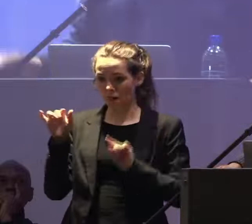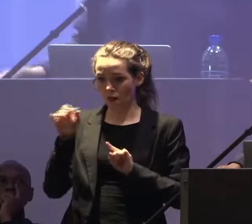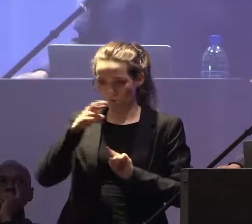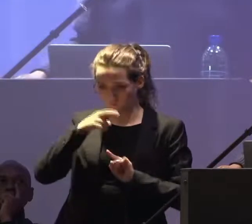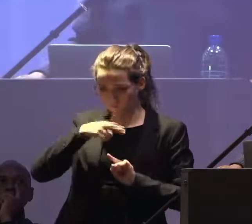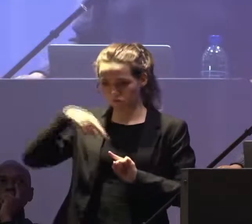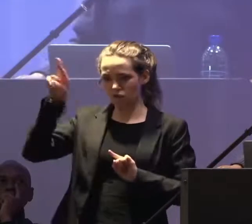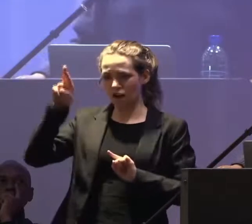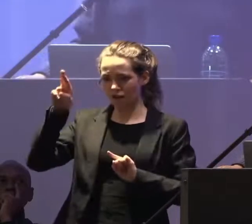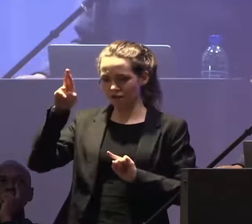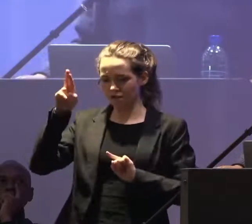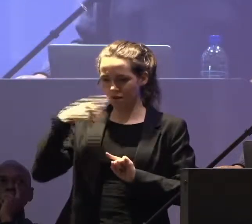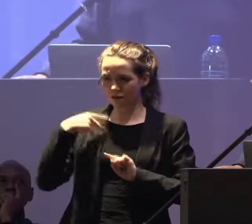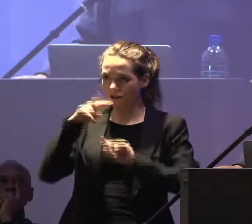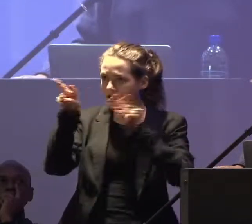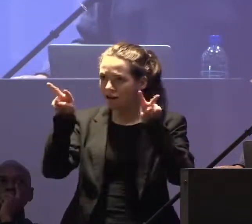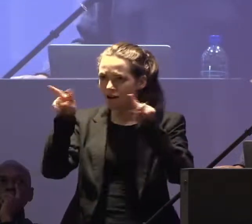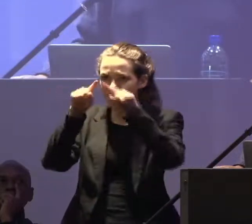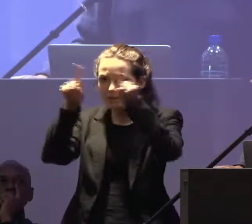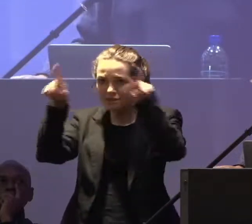signage,